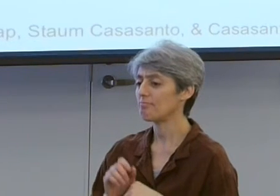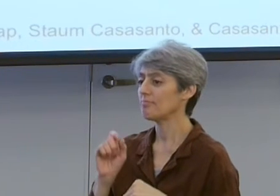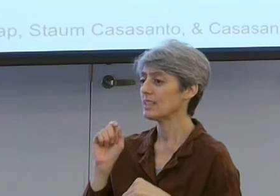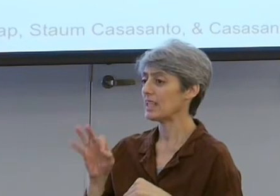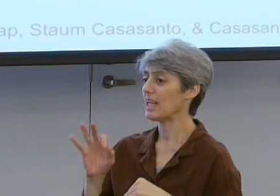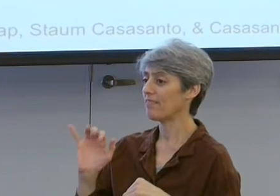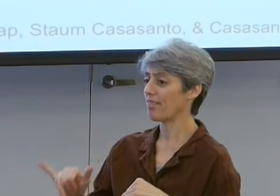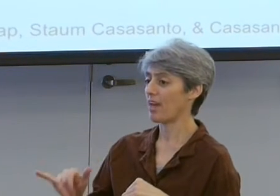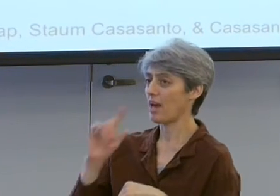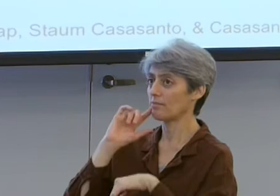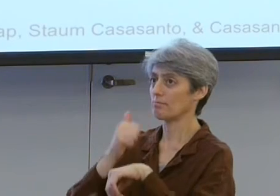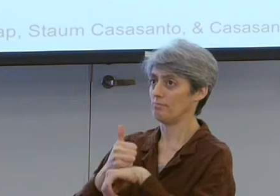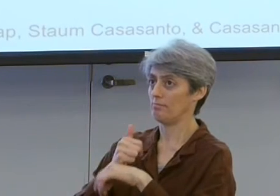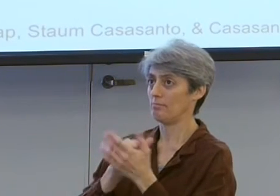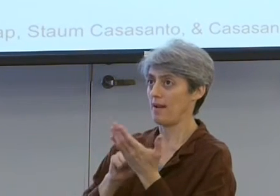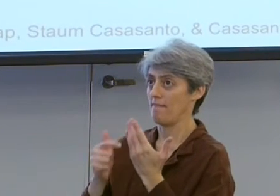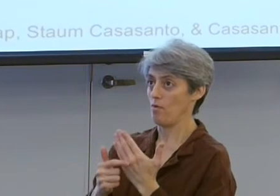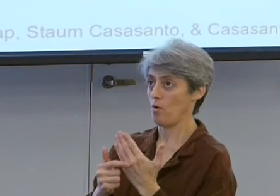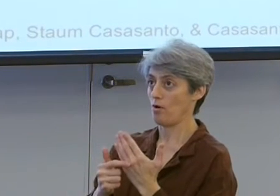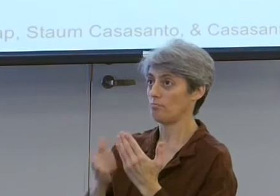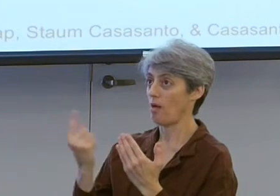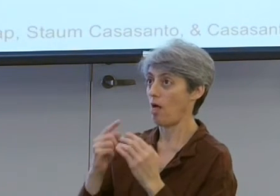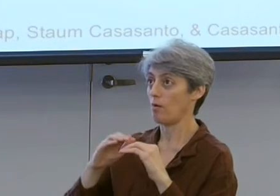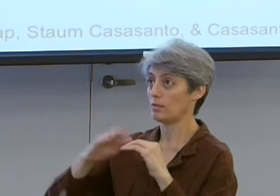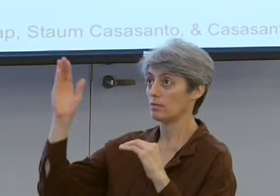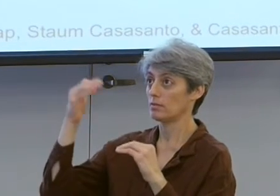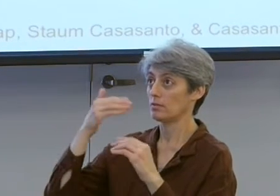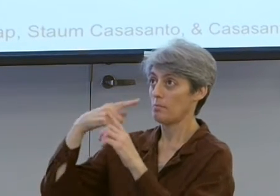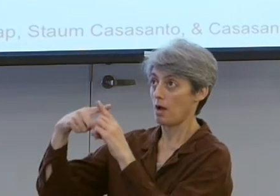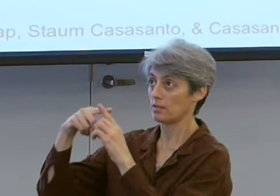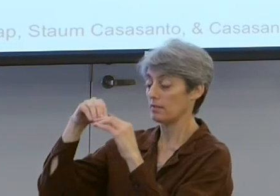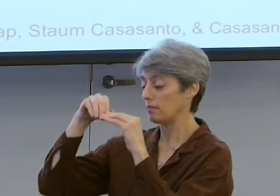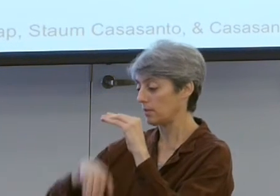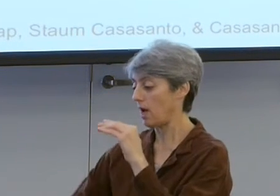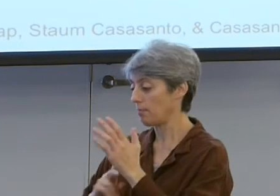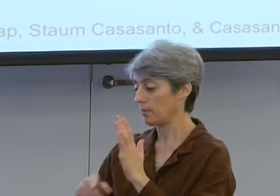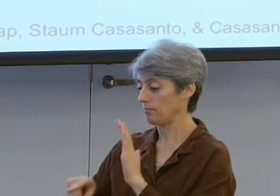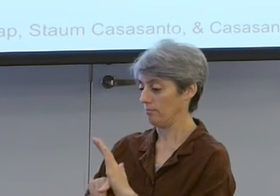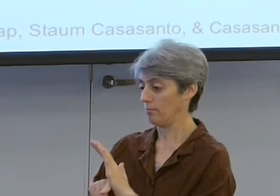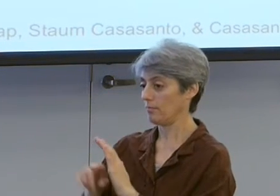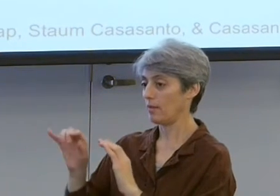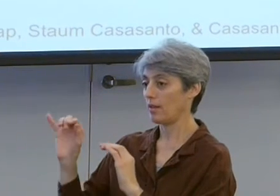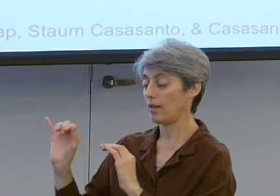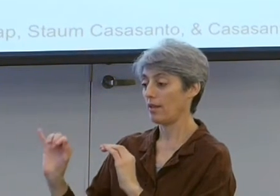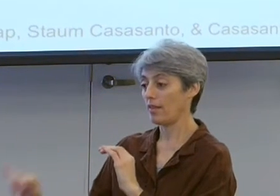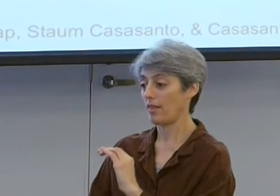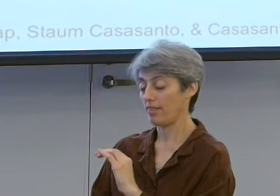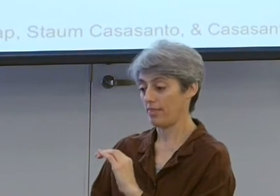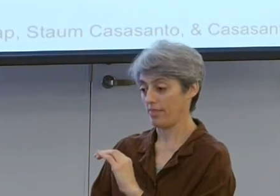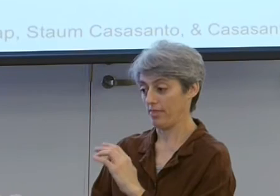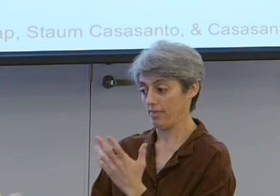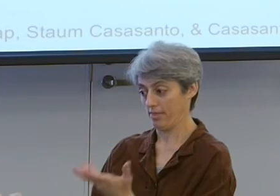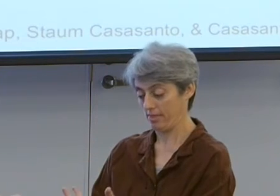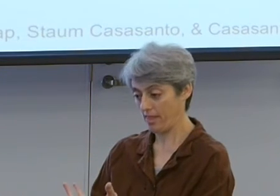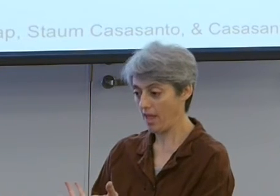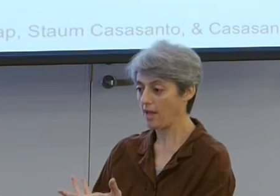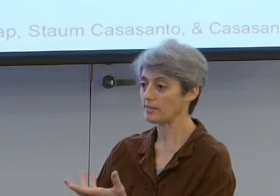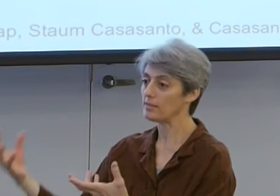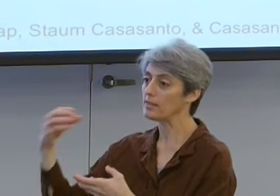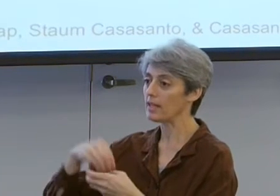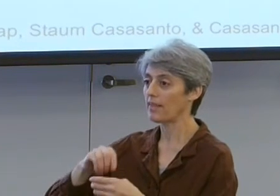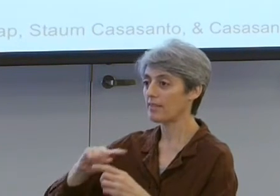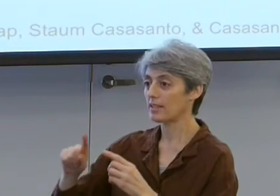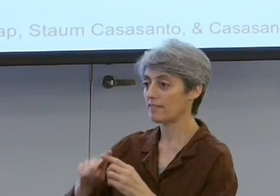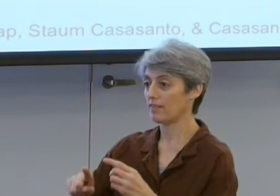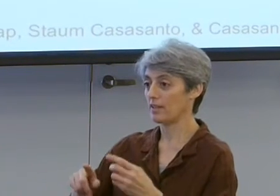implicit mental metaphor good is up is finding its way into the obligatory aspects of the forms of